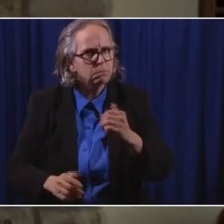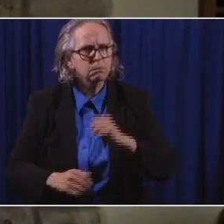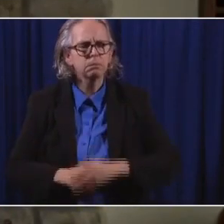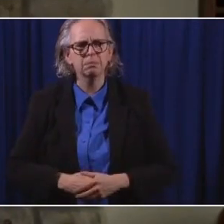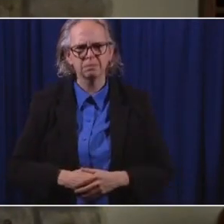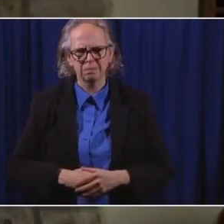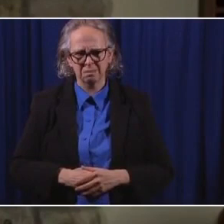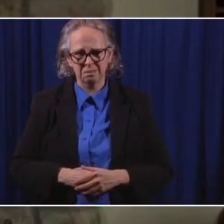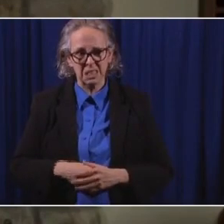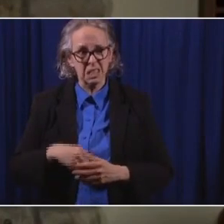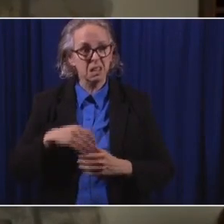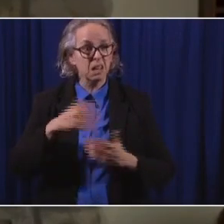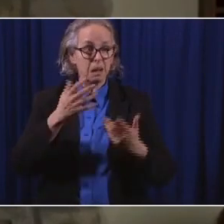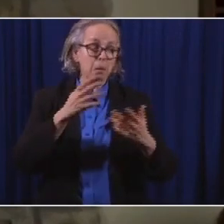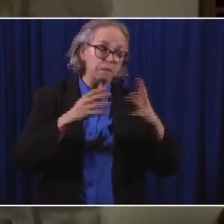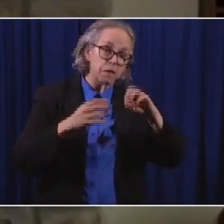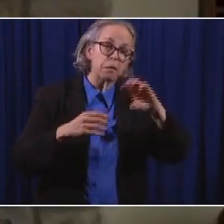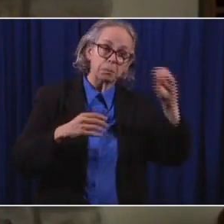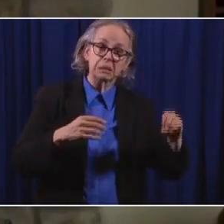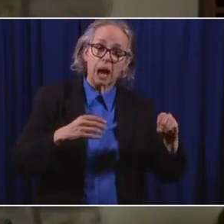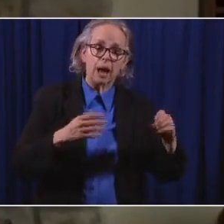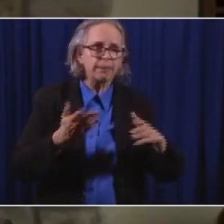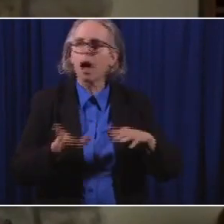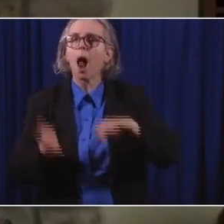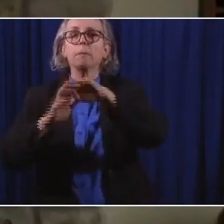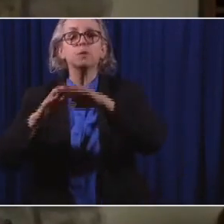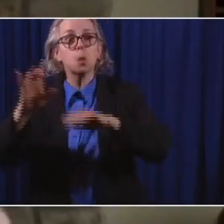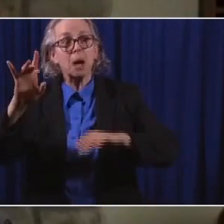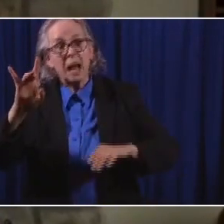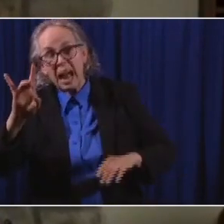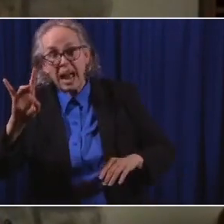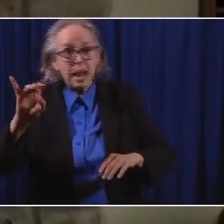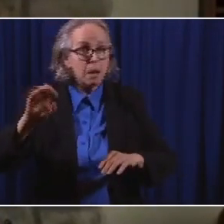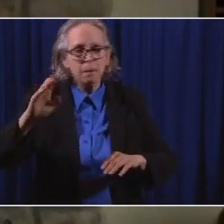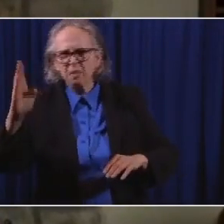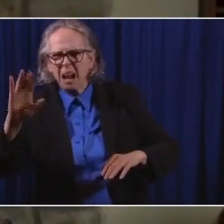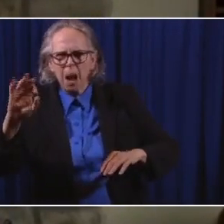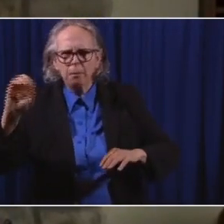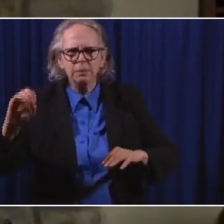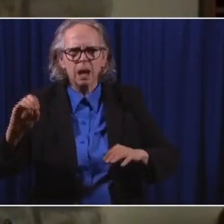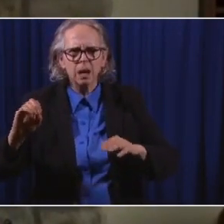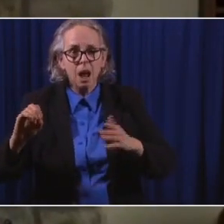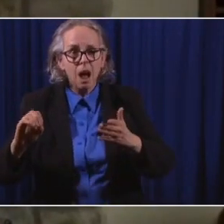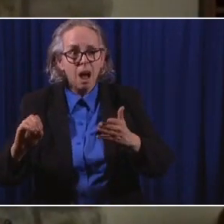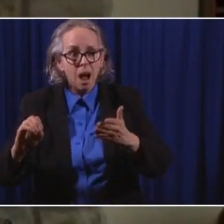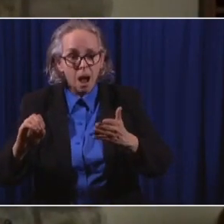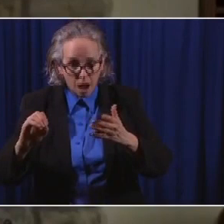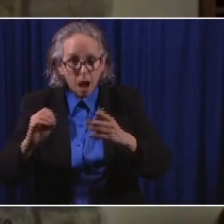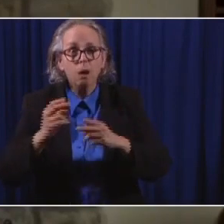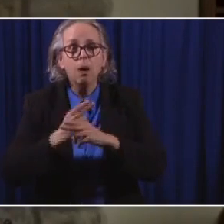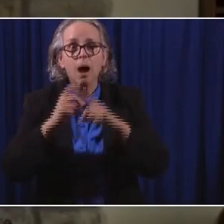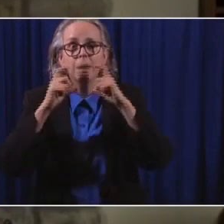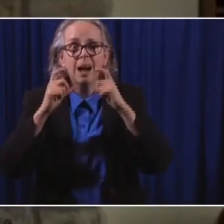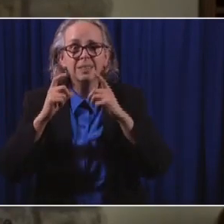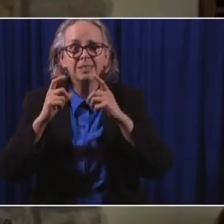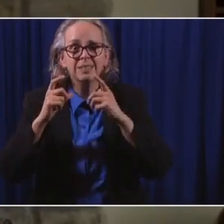90, 85, 90. And when we saw that, we saw cases go down. We can do this